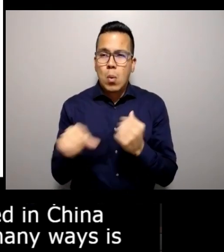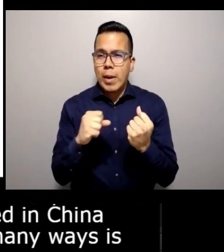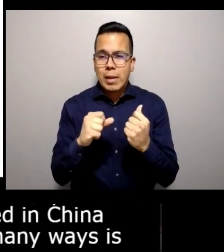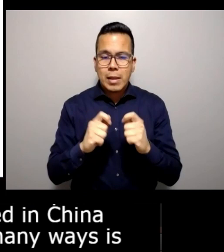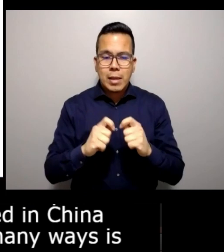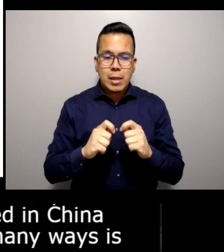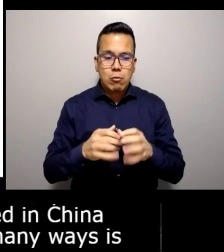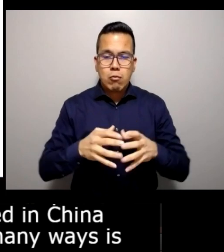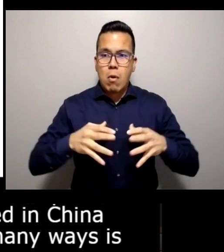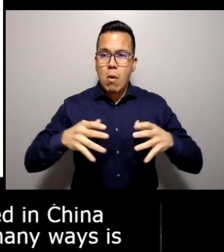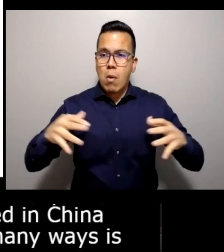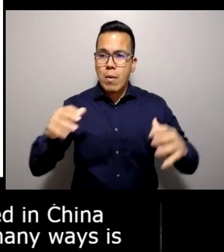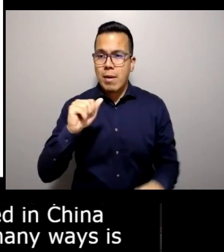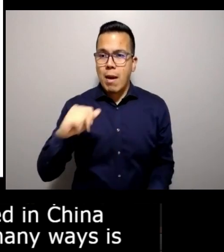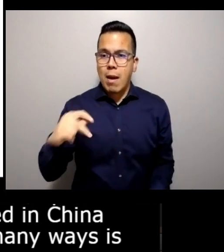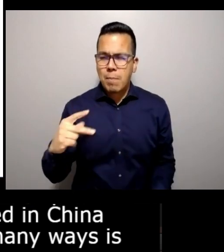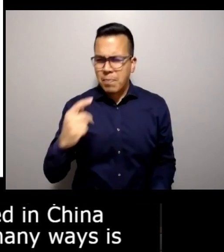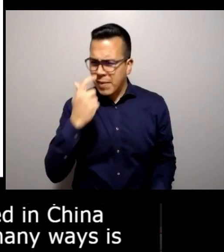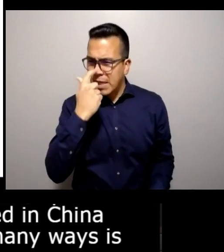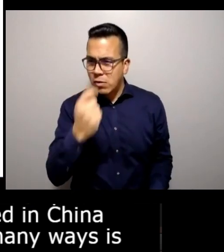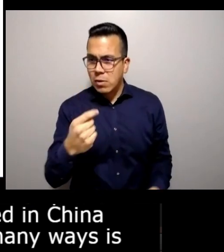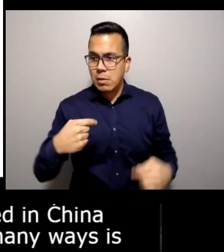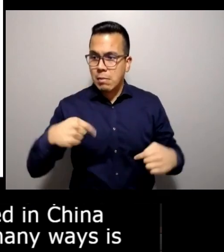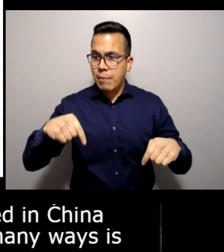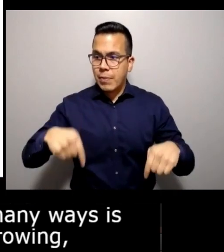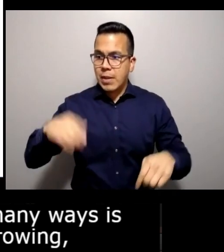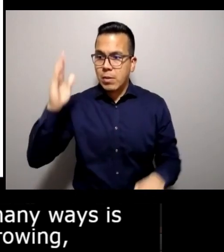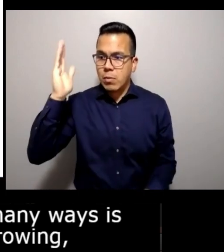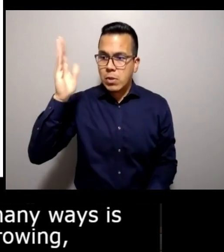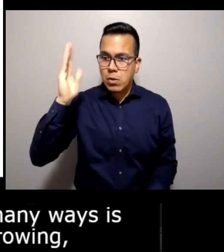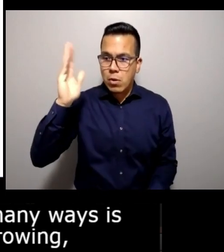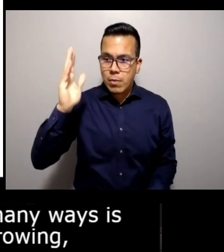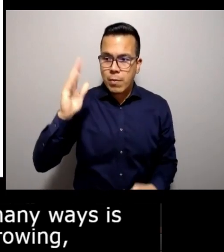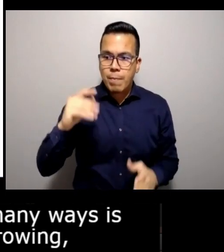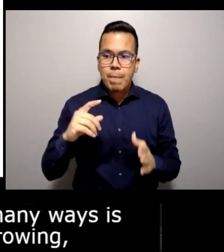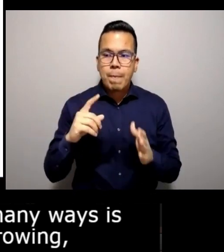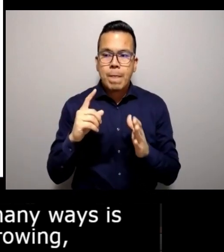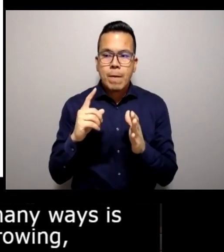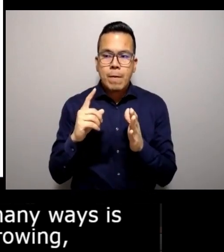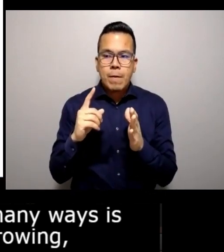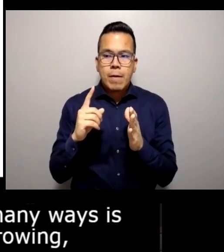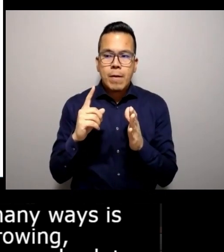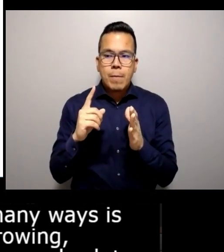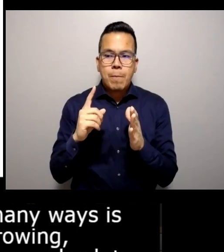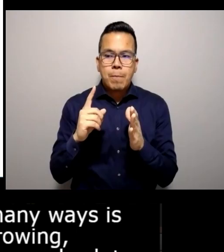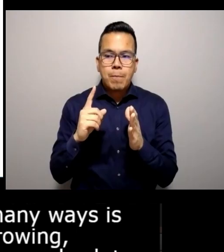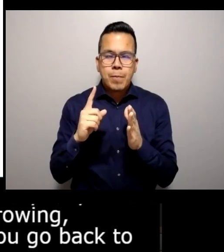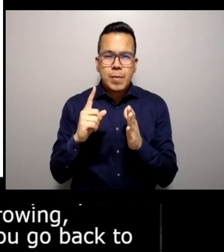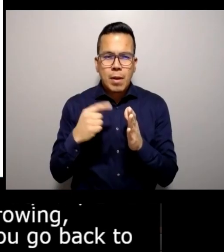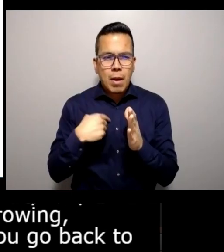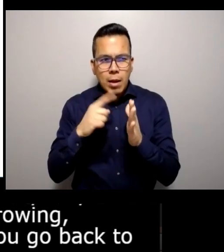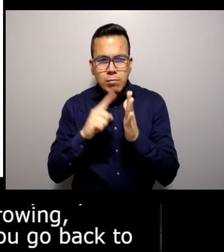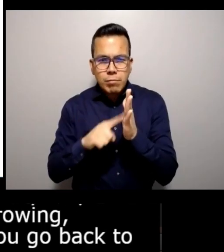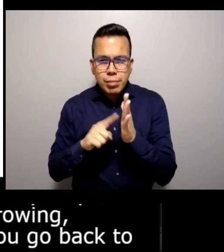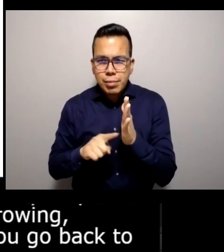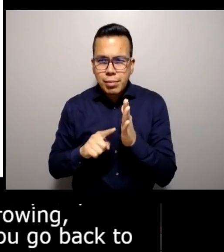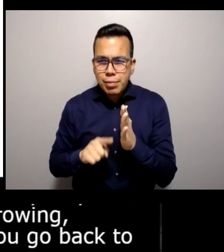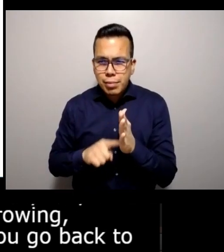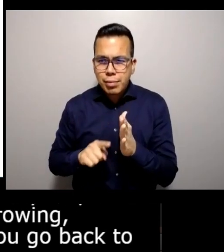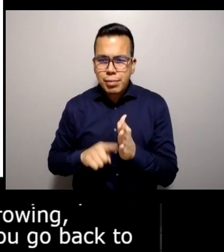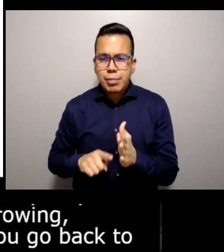Interestingly, when I did some research for this, if you go back a year or two in discussions of social media